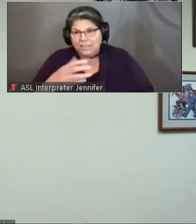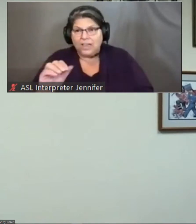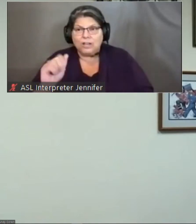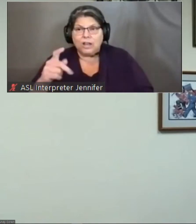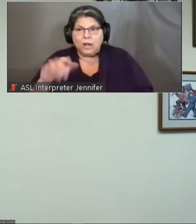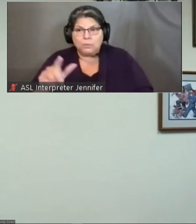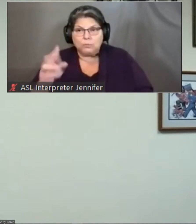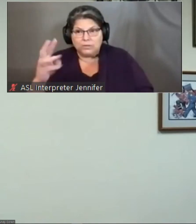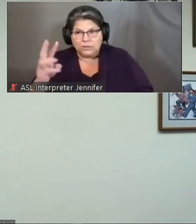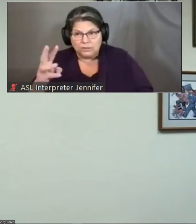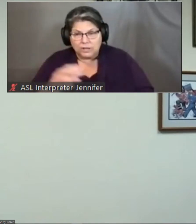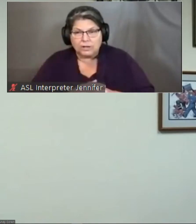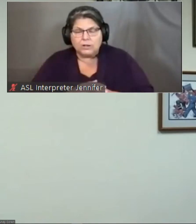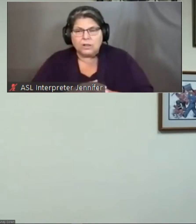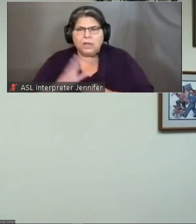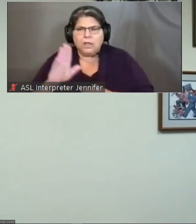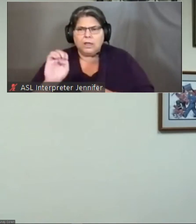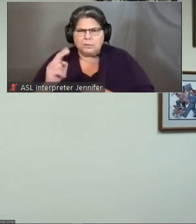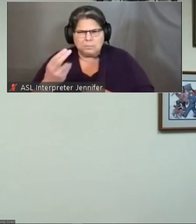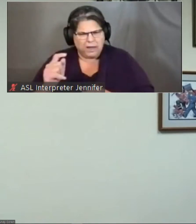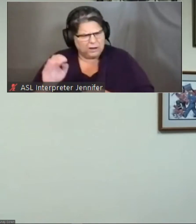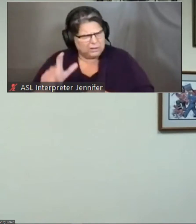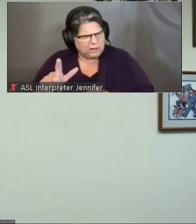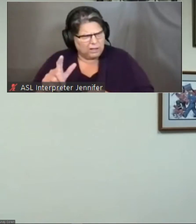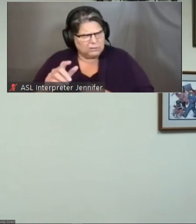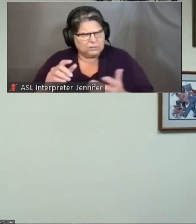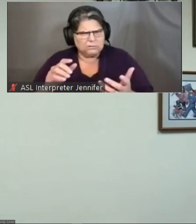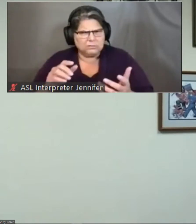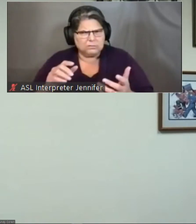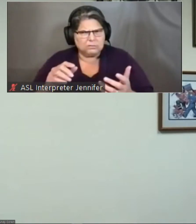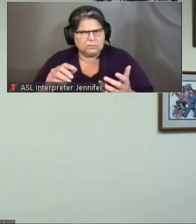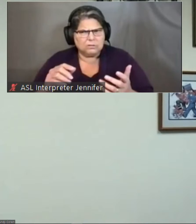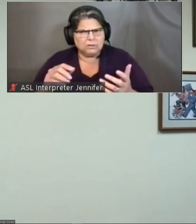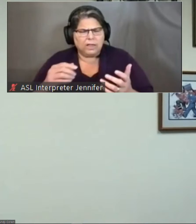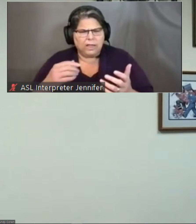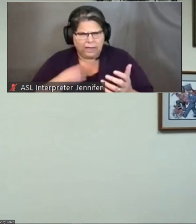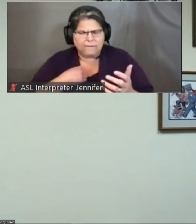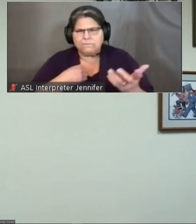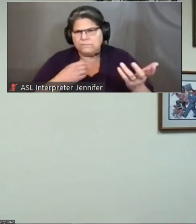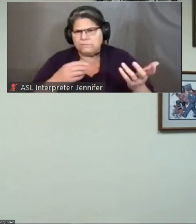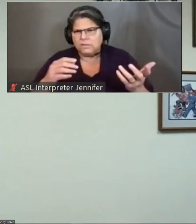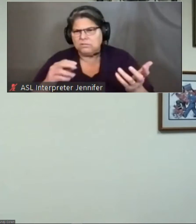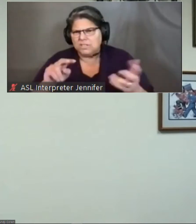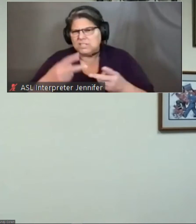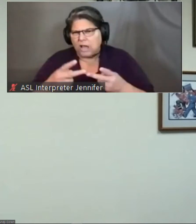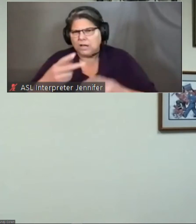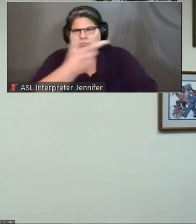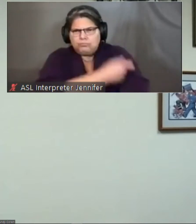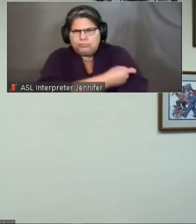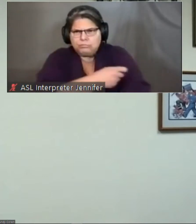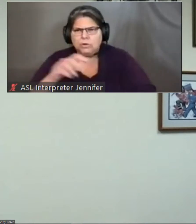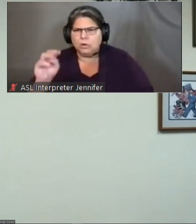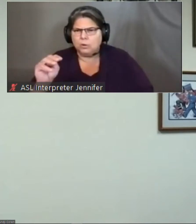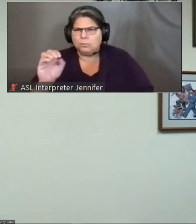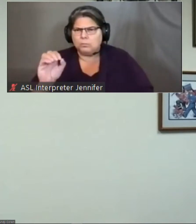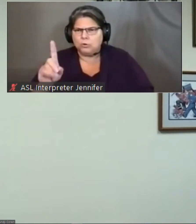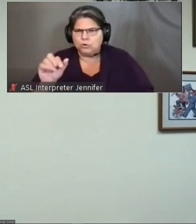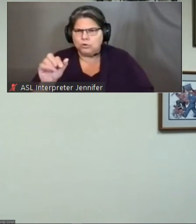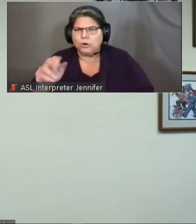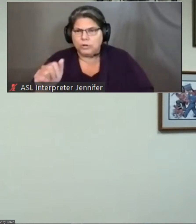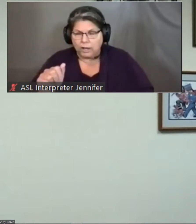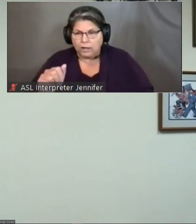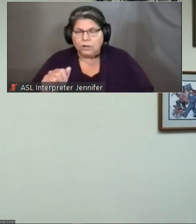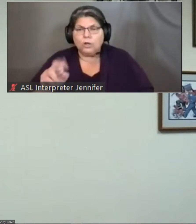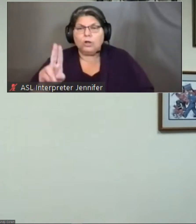today and plans on April 14th to have a second dose Moderna clinic. And Adventist Health Ukiah